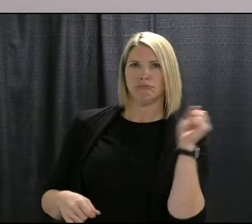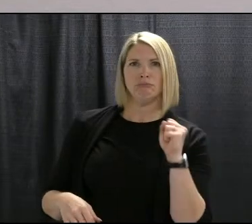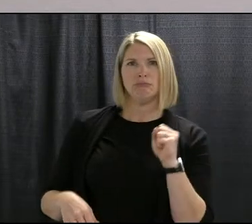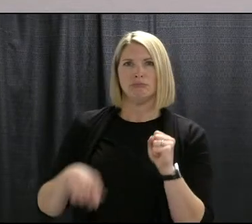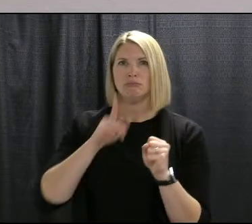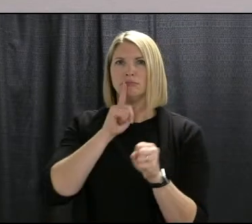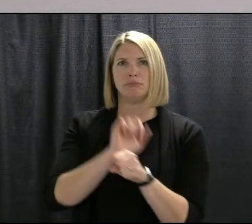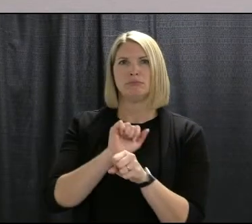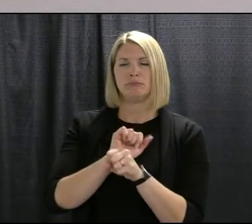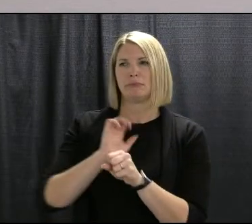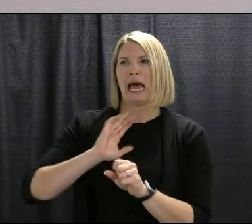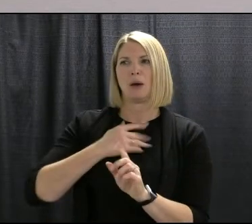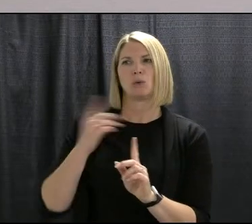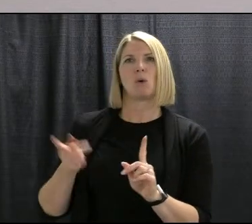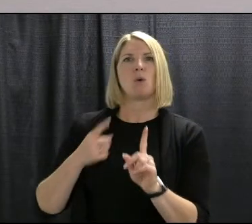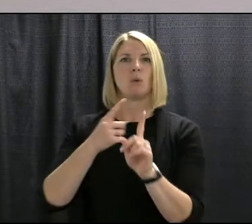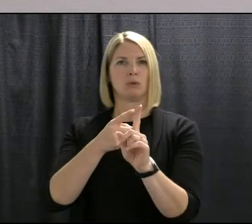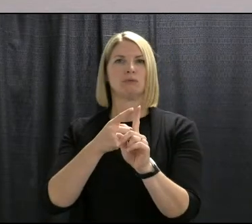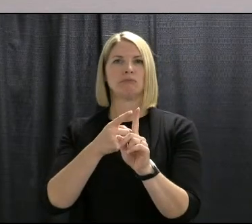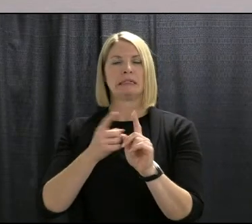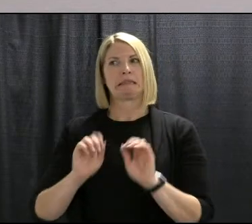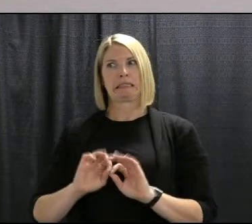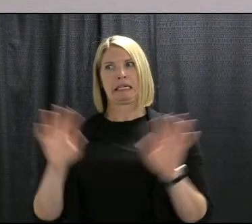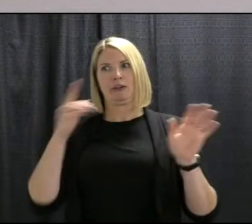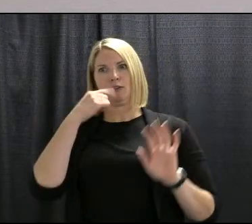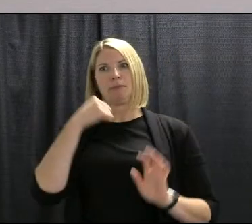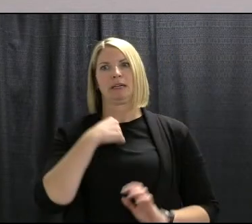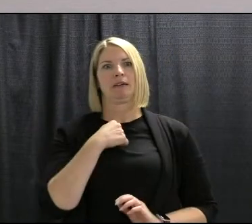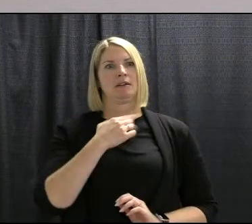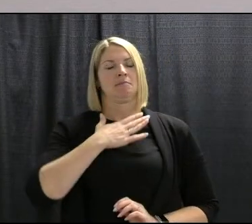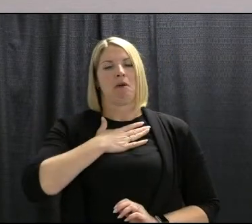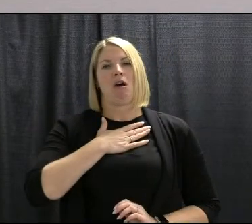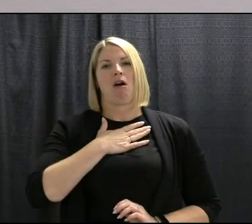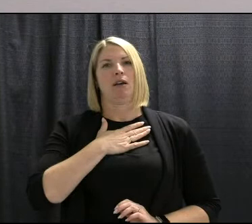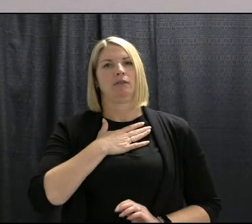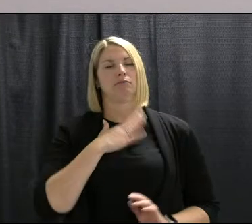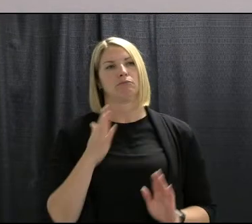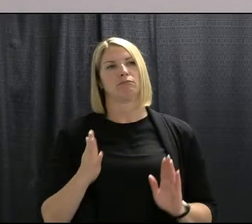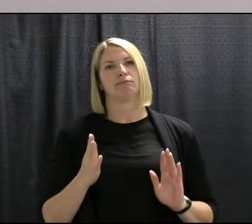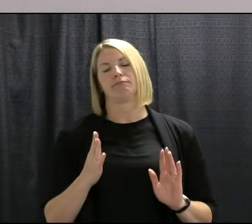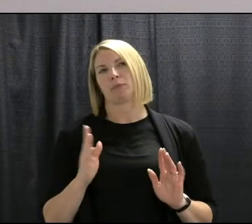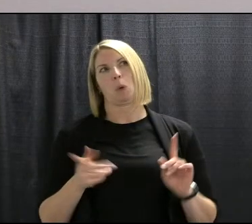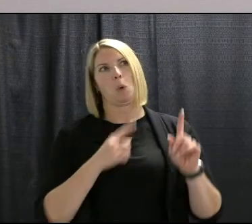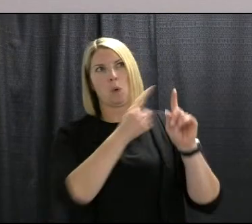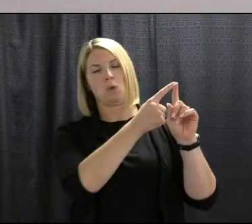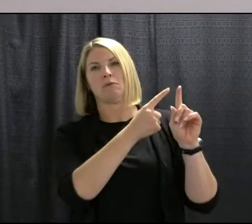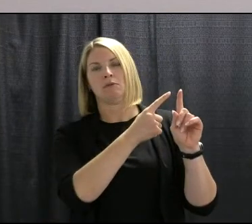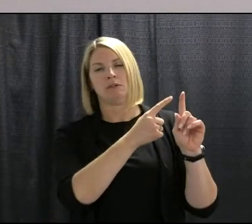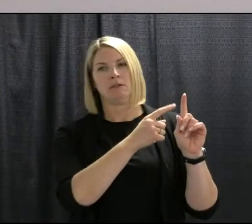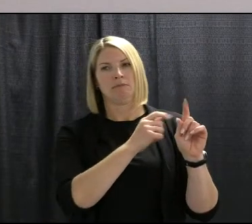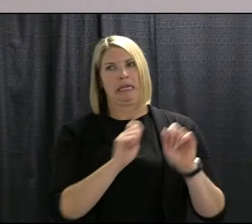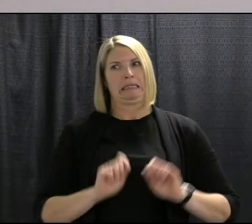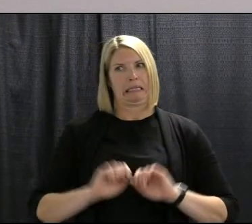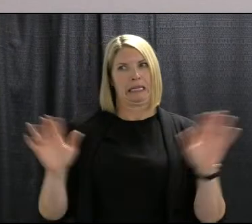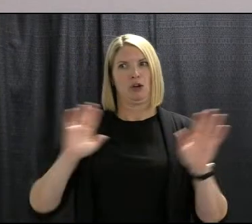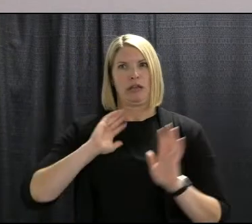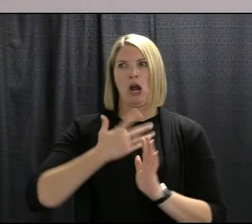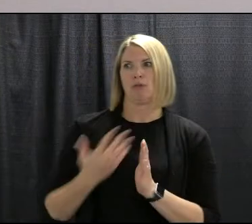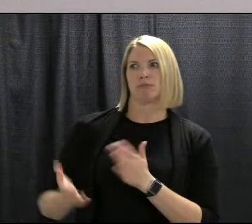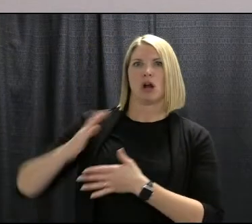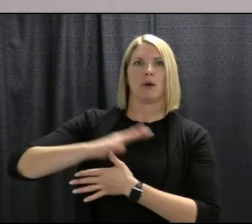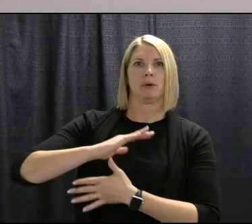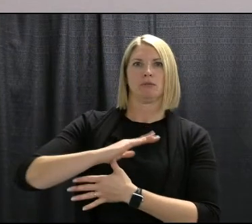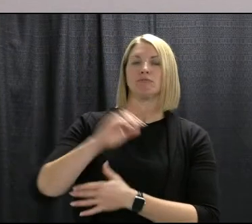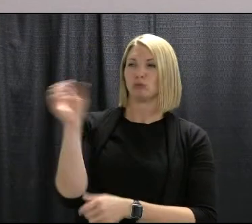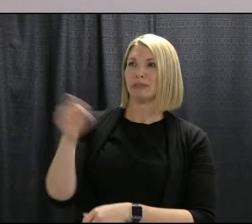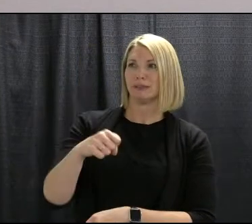is a goal, and it's been made very clear to me as the premier in my mandate, and all of us as ministers, is that certainly we are working to implement pay equity